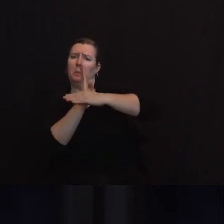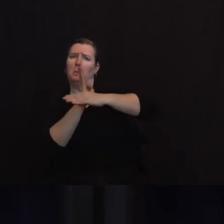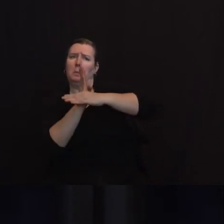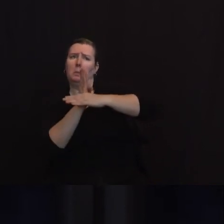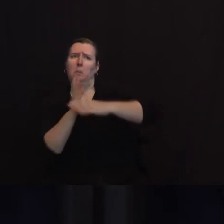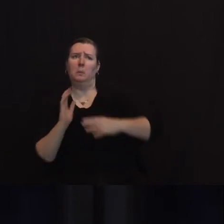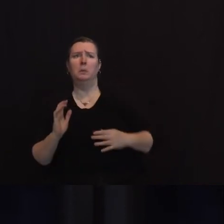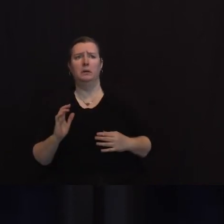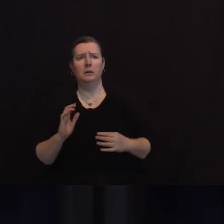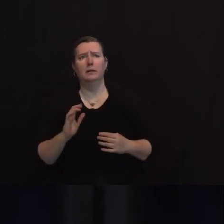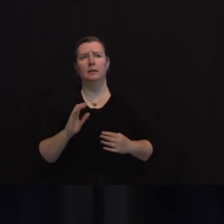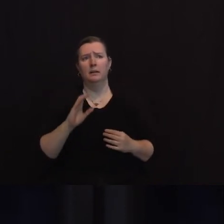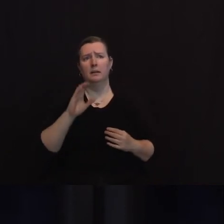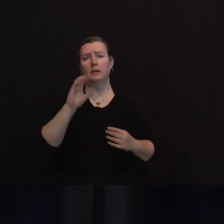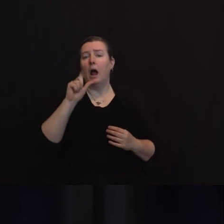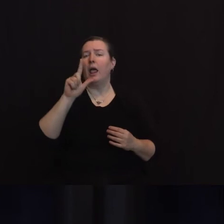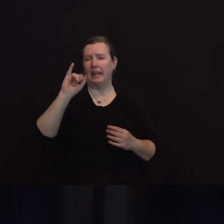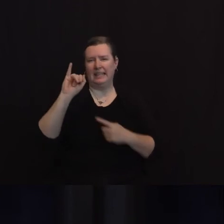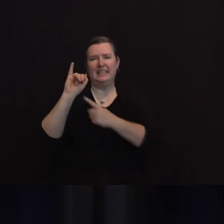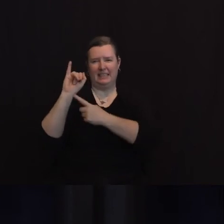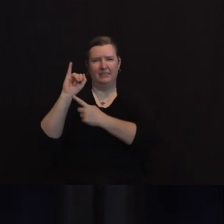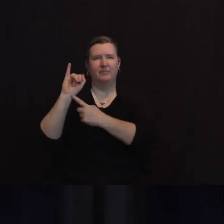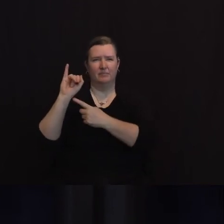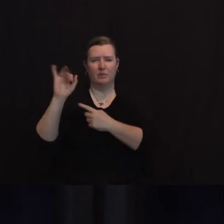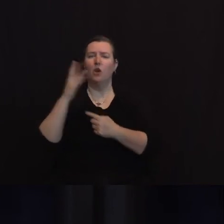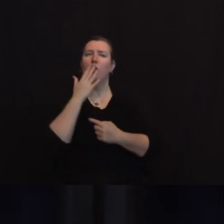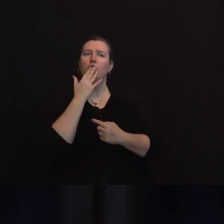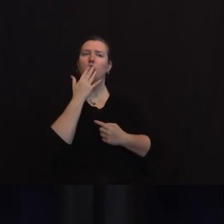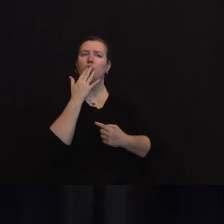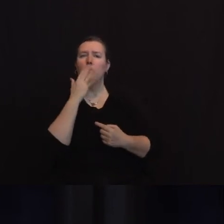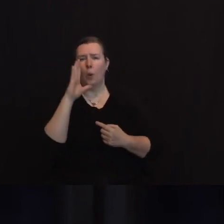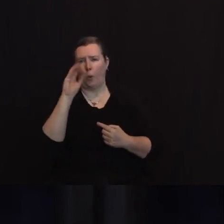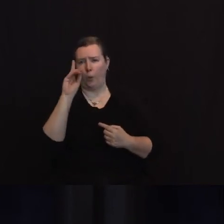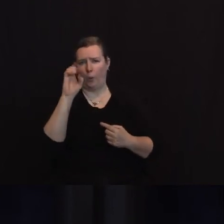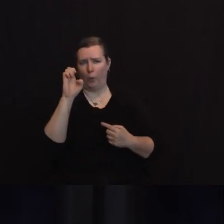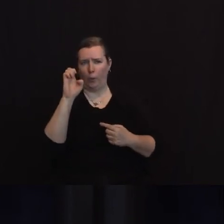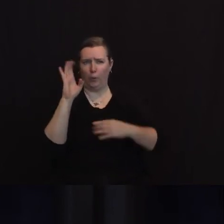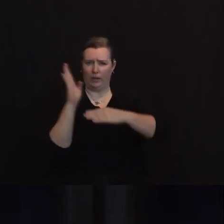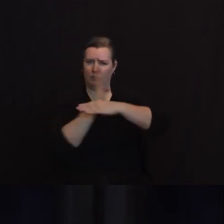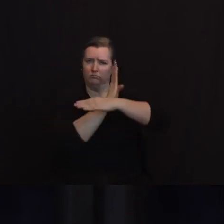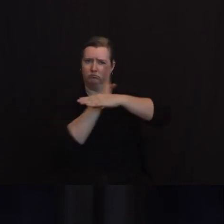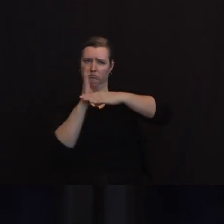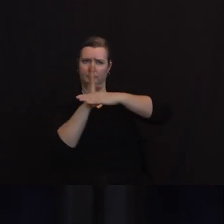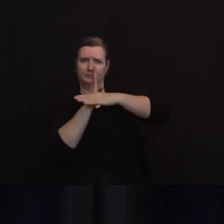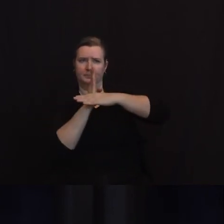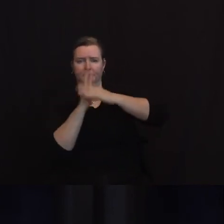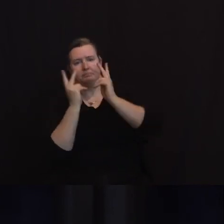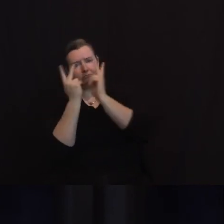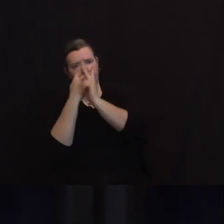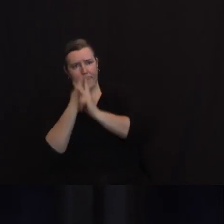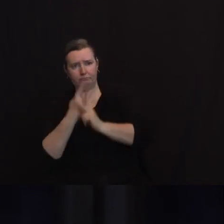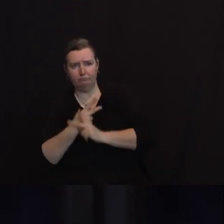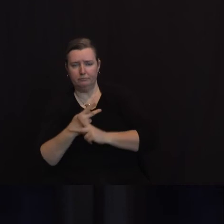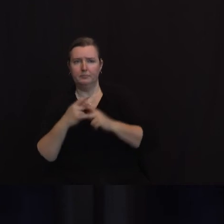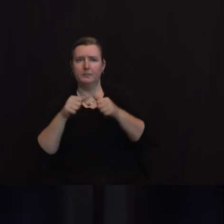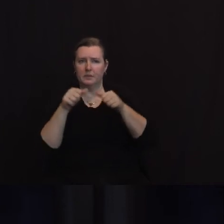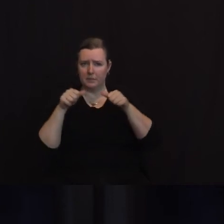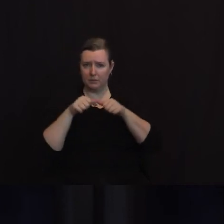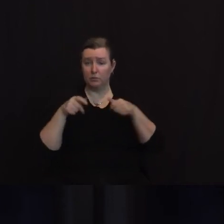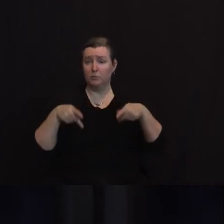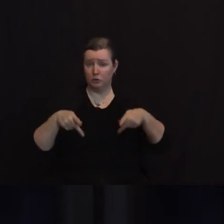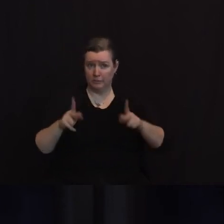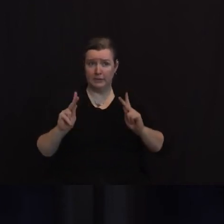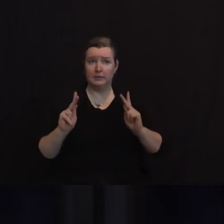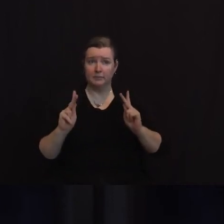that color-coded level determines if a facility is able to allow indoor visitation.